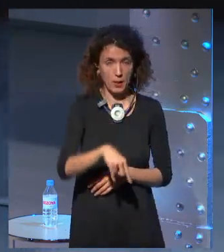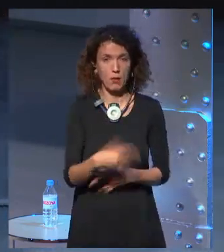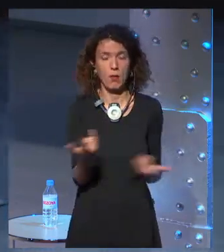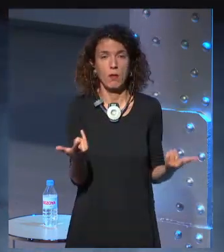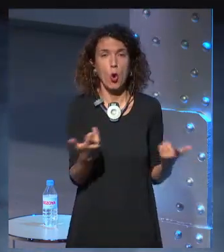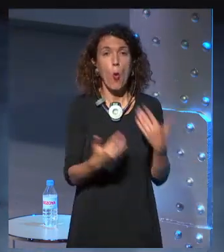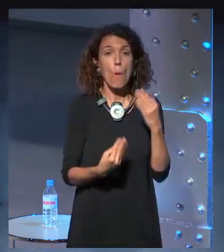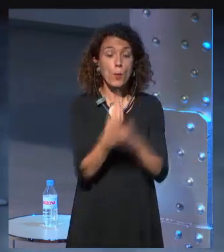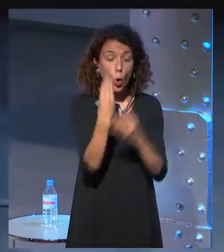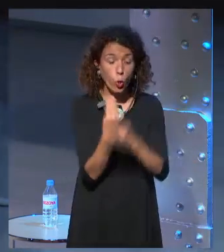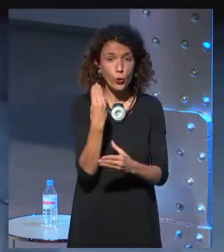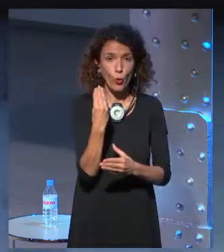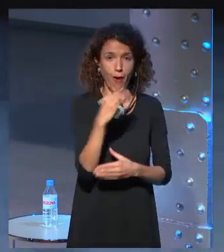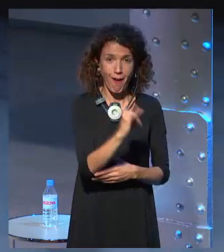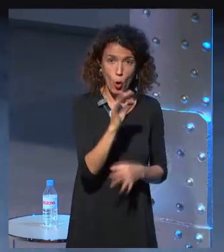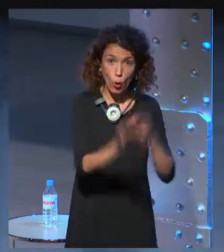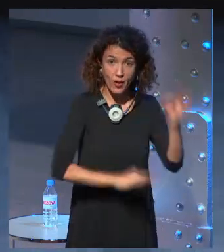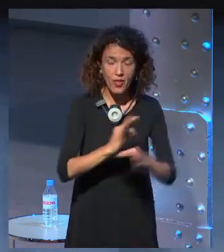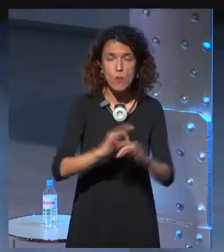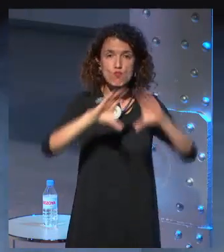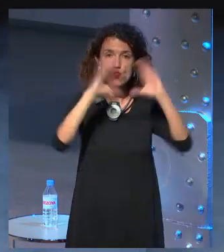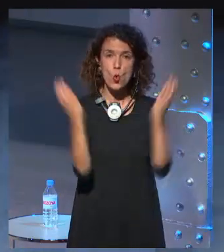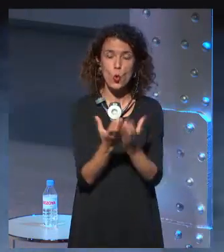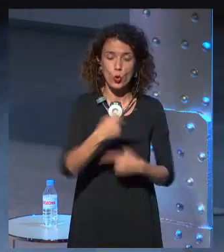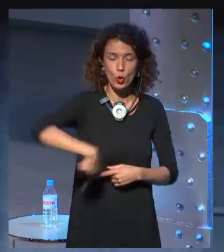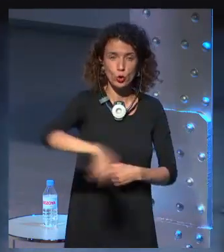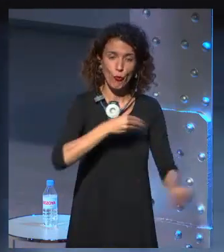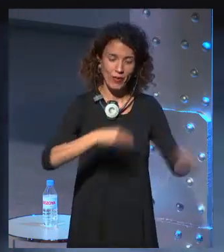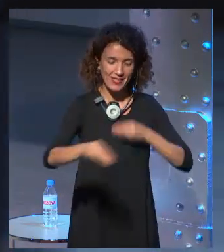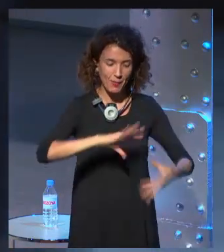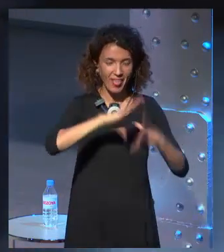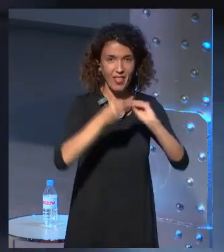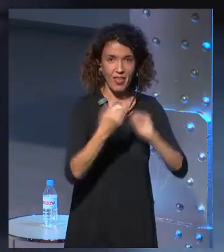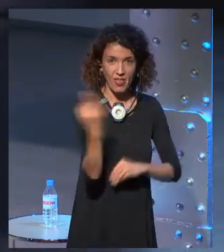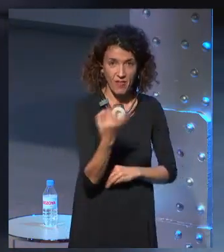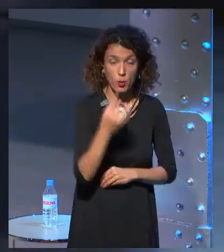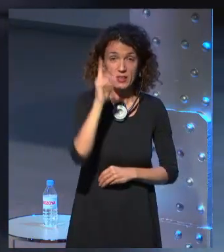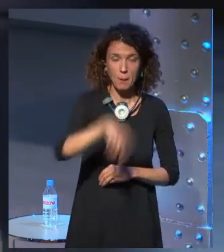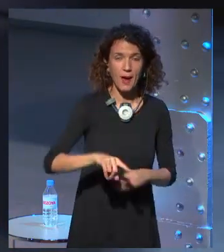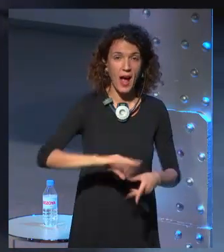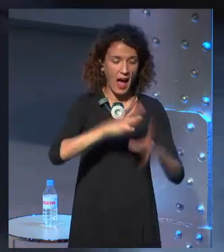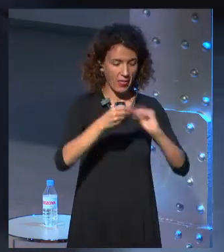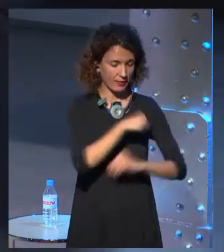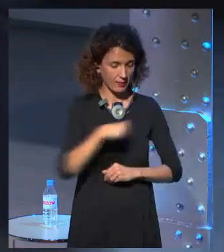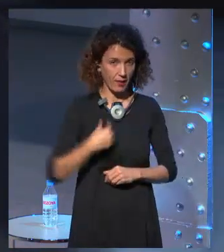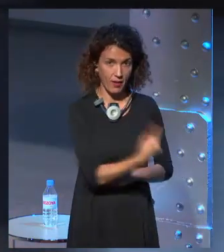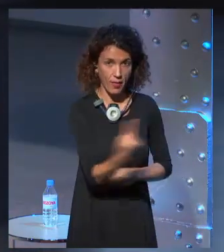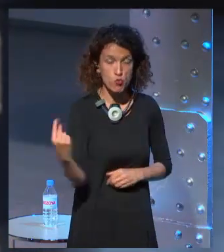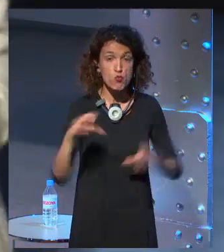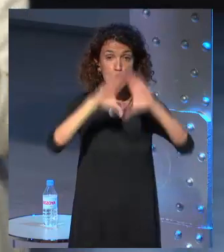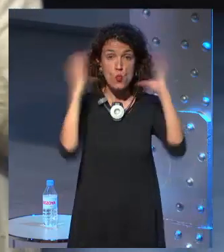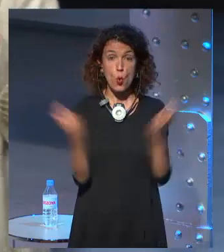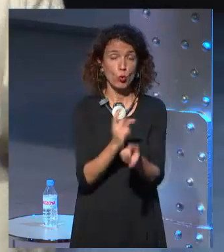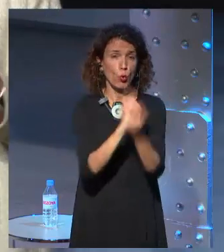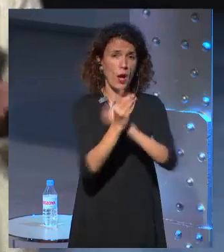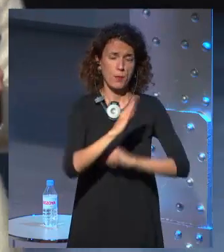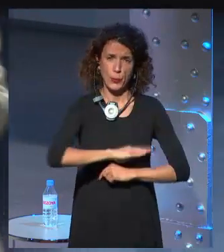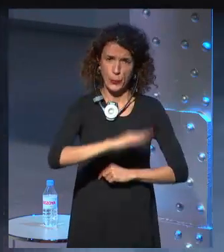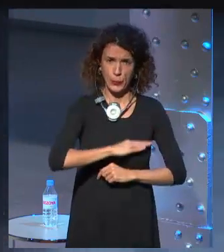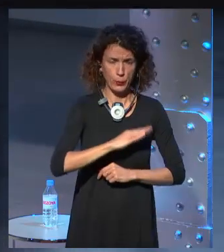flexible, adaptive, and customizable, right? And we're going to live in a world that's constantly changing. Constantly changing world means that I have